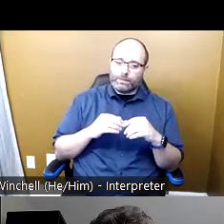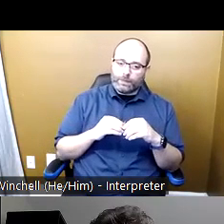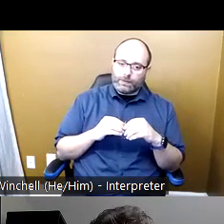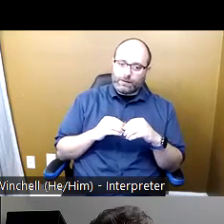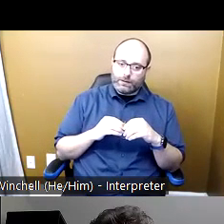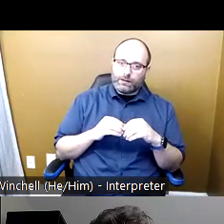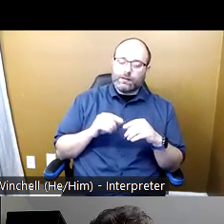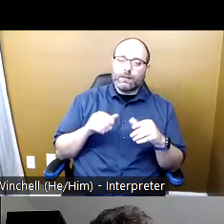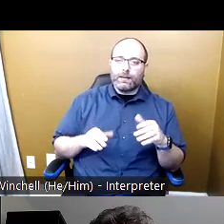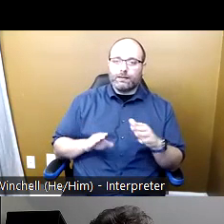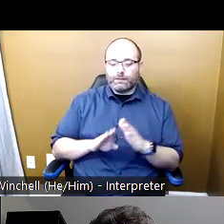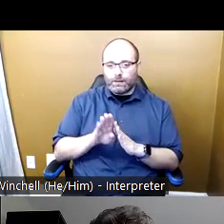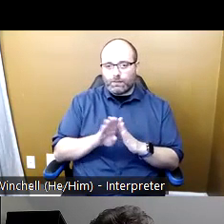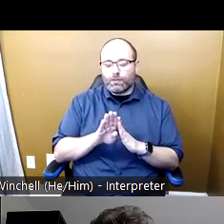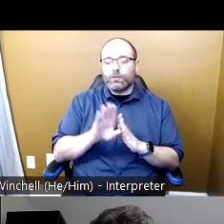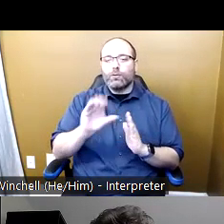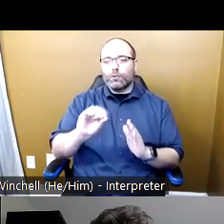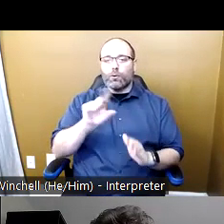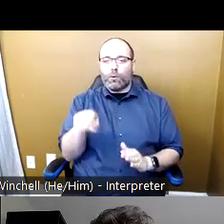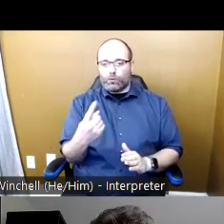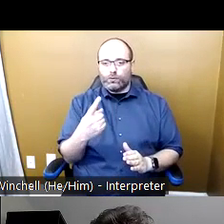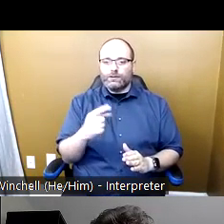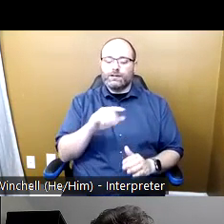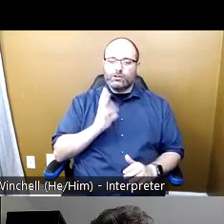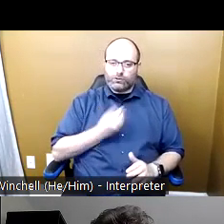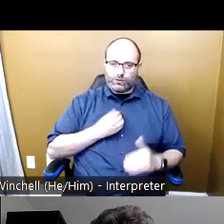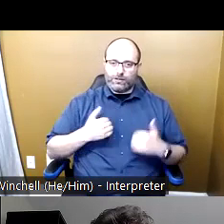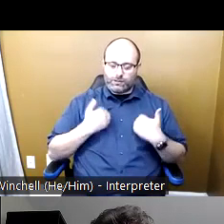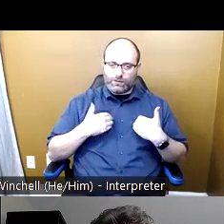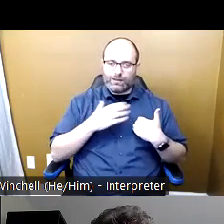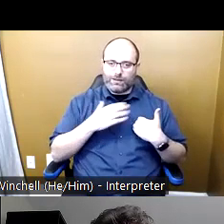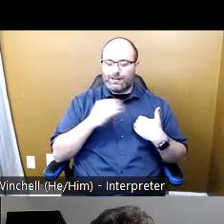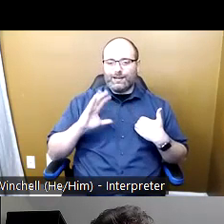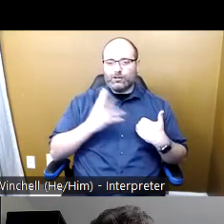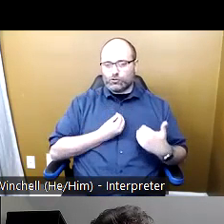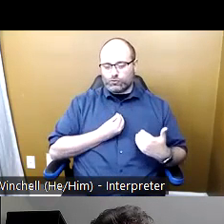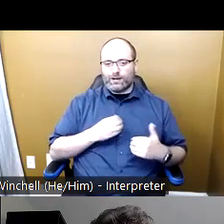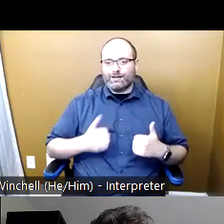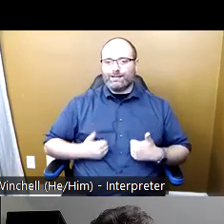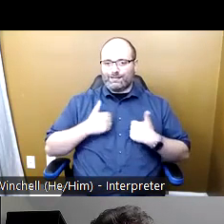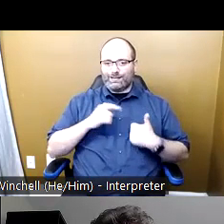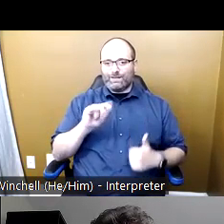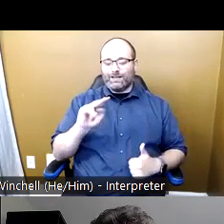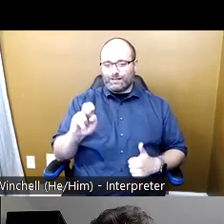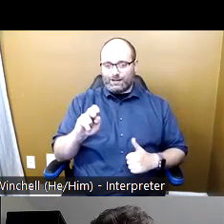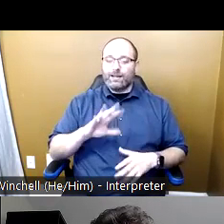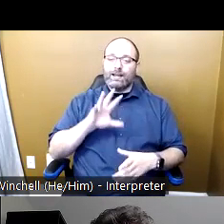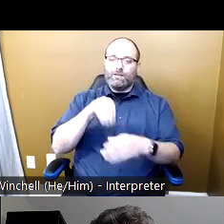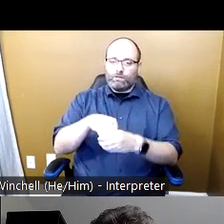the only international trans peer support and crisis hotline program at Trans Lifeline. And he is active in